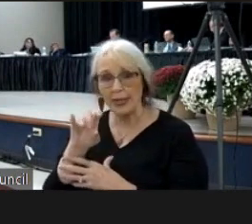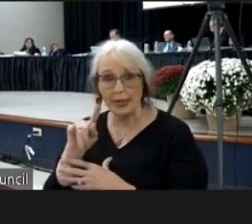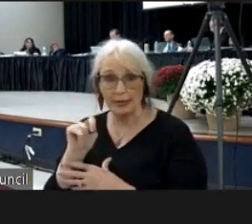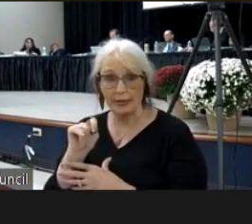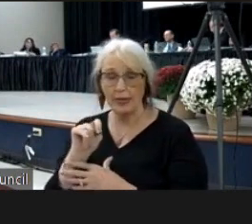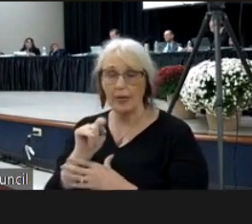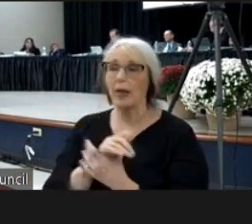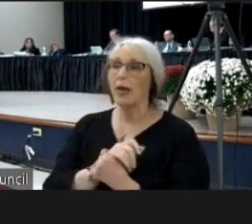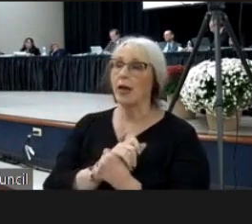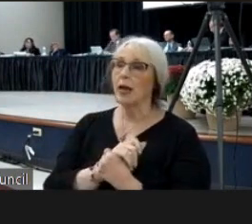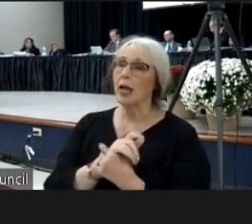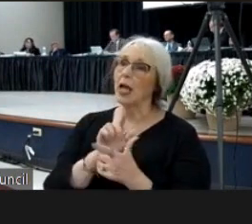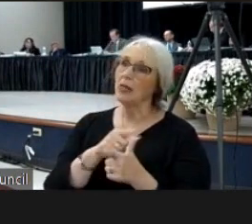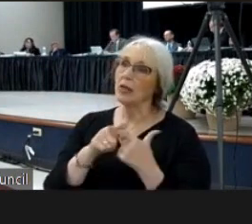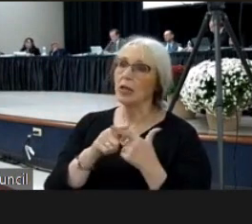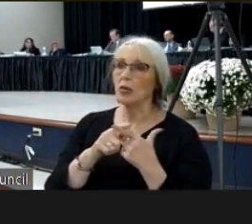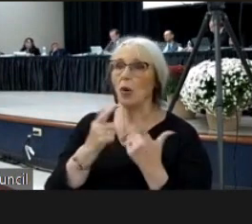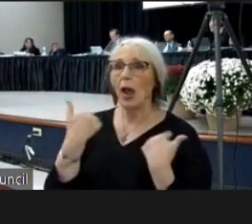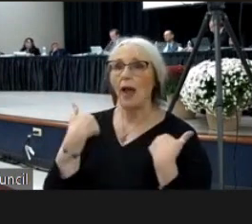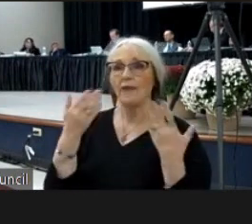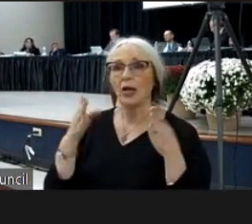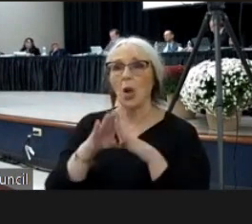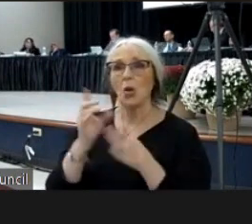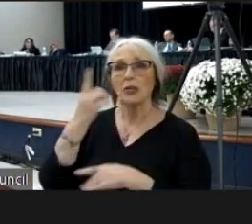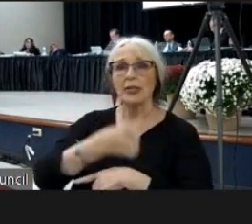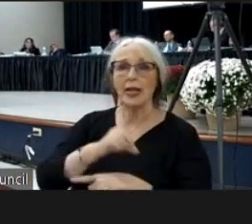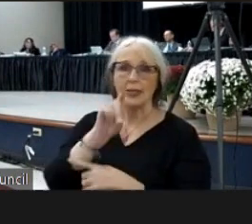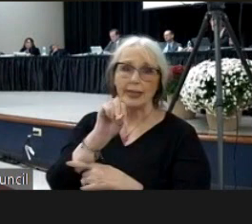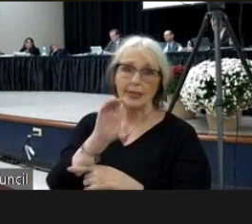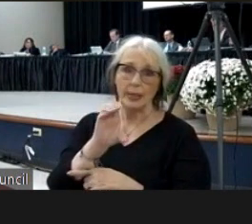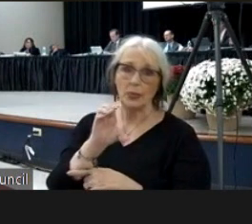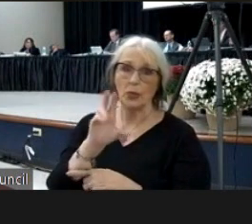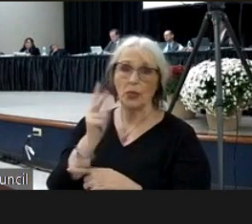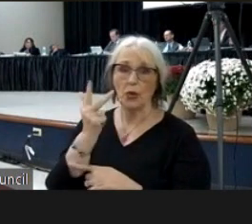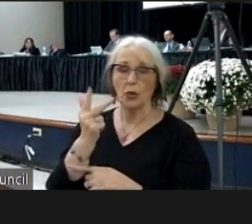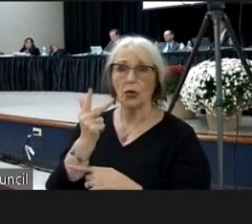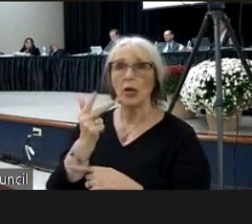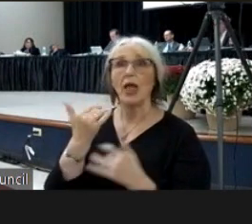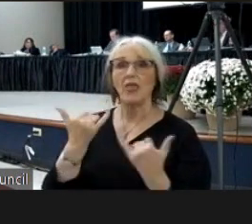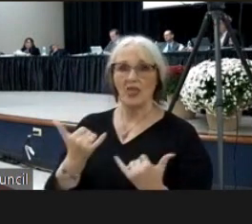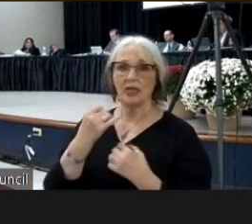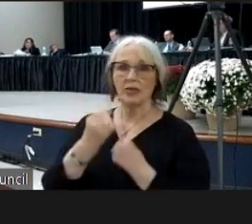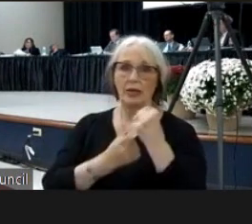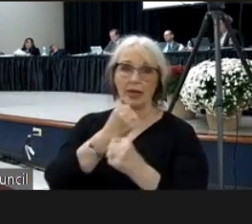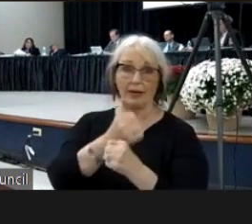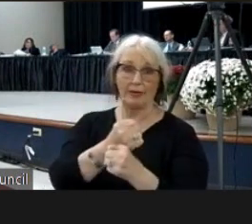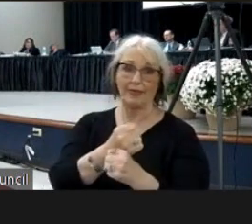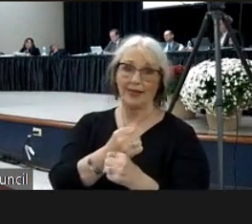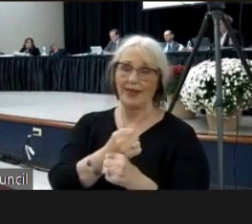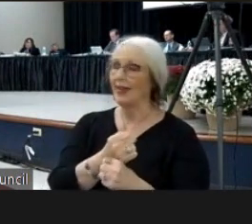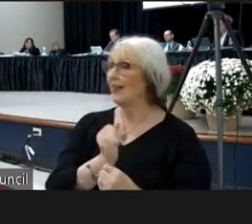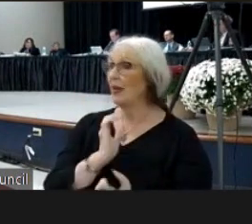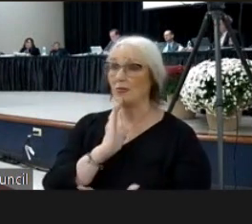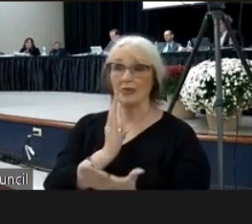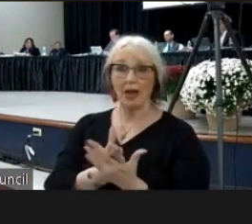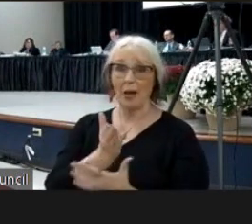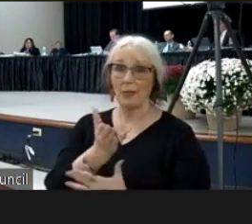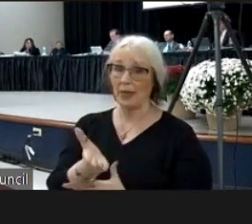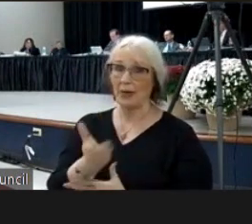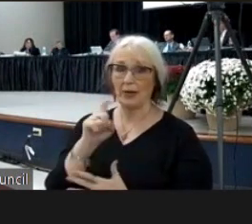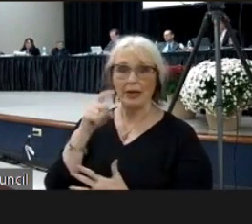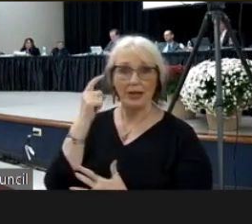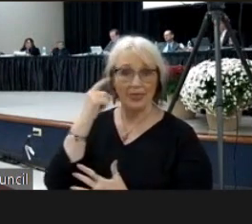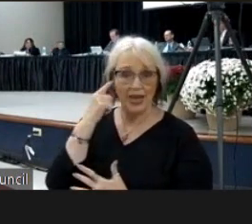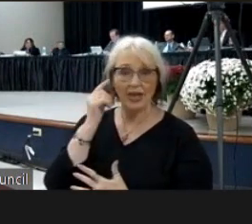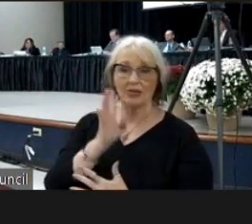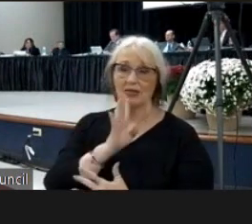to conclude with a closing date of December 30th of this year. But certainly it doesn't stop there. We need to be thinking and talking